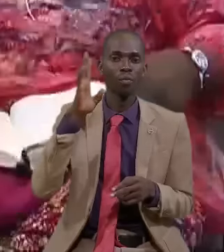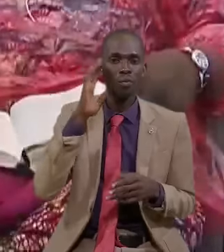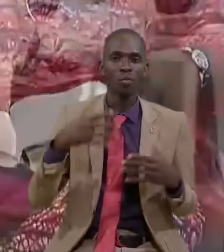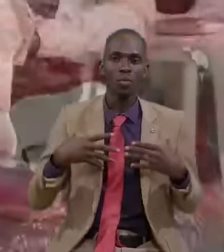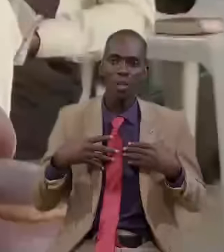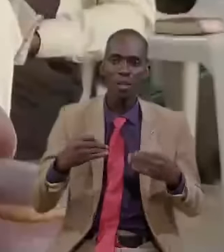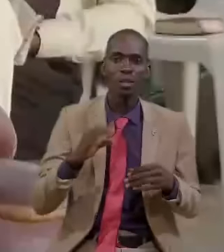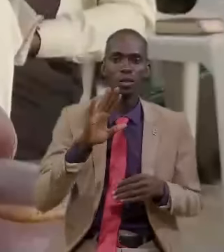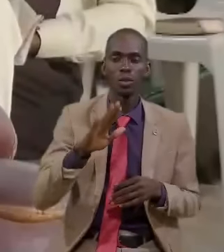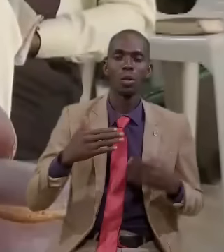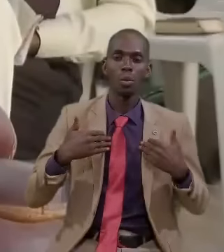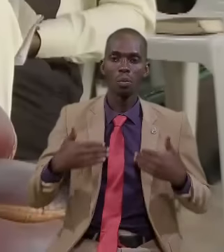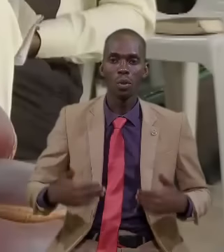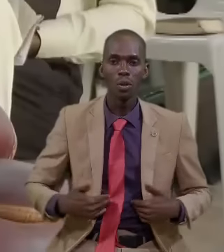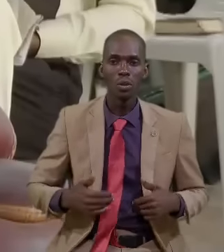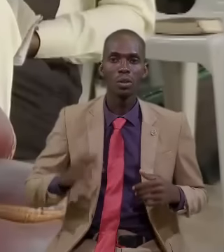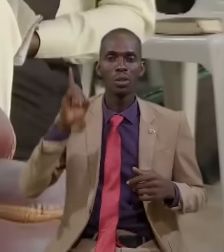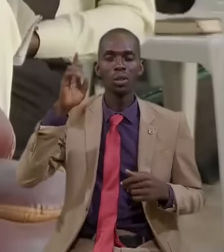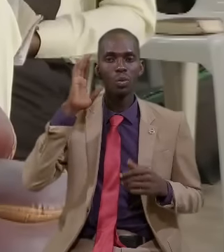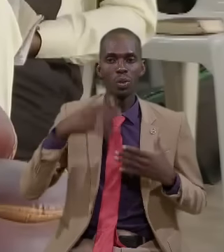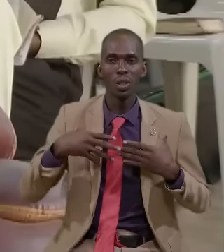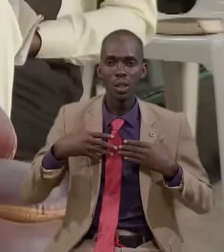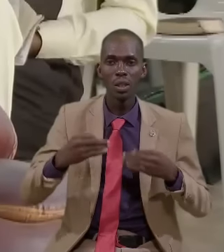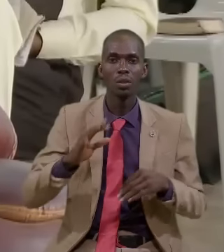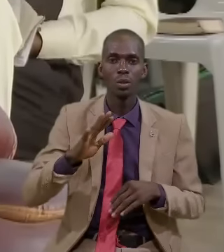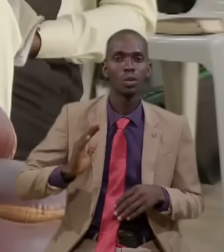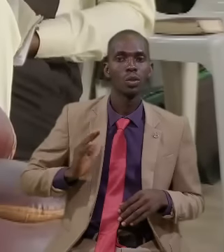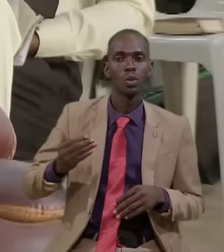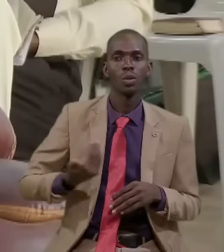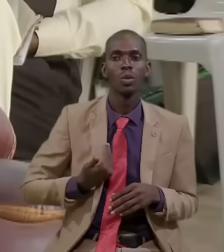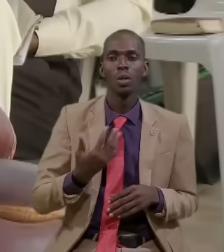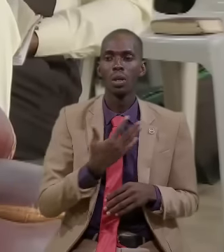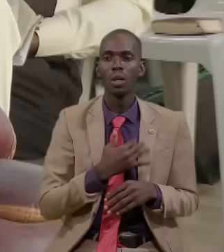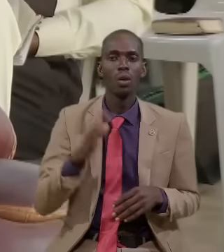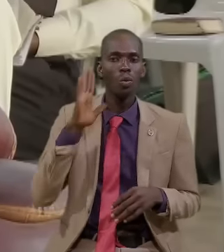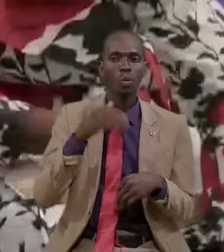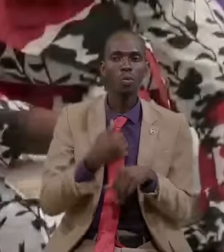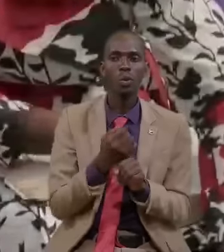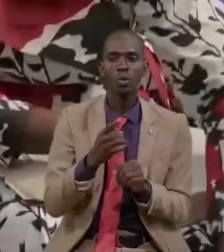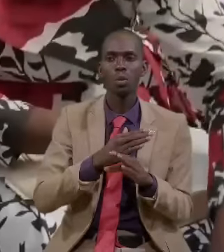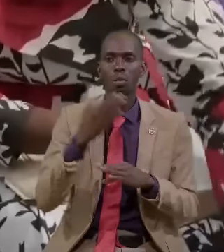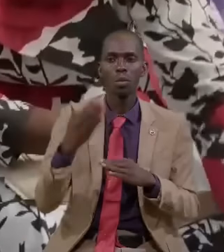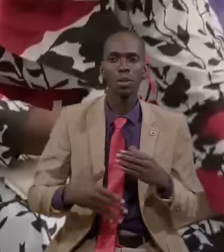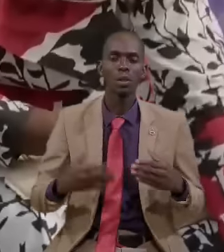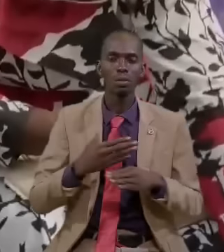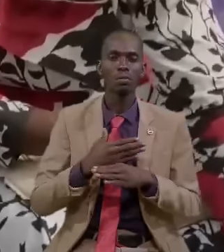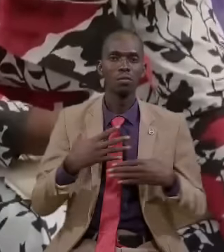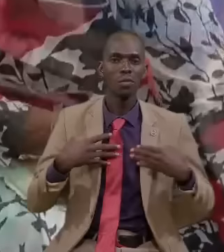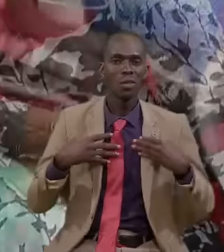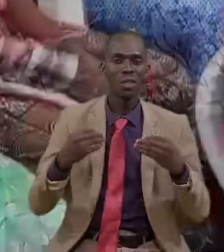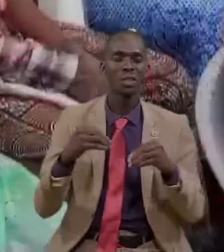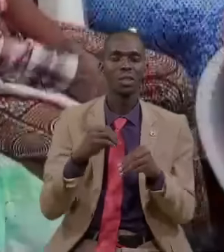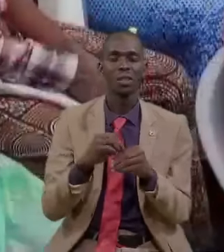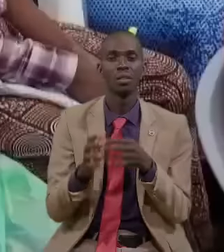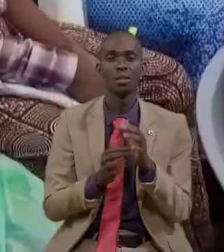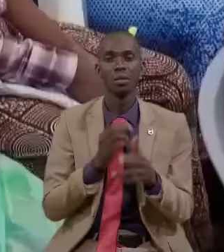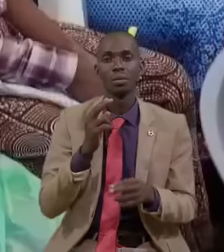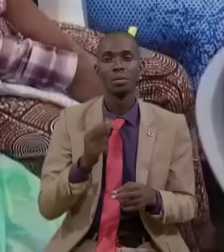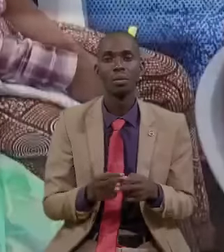body. He'll heal you, and you'll become every whit whole in Jesus' name.